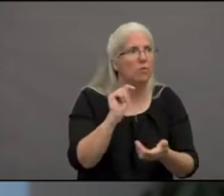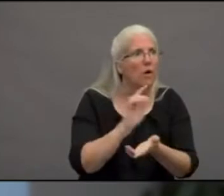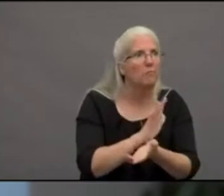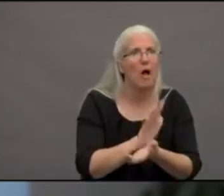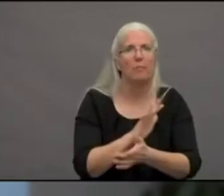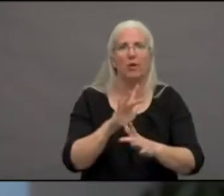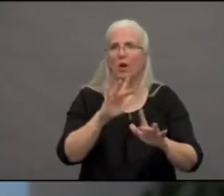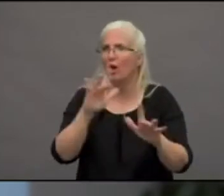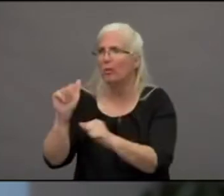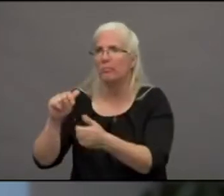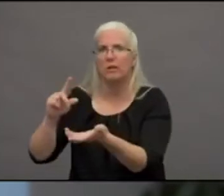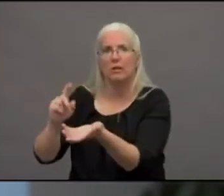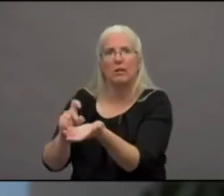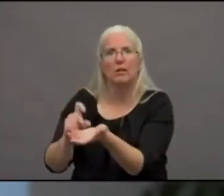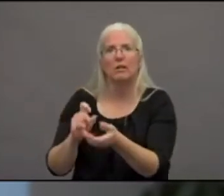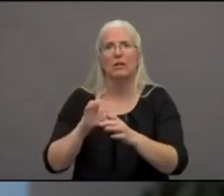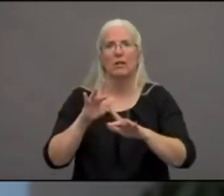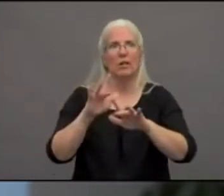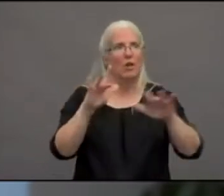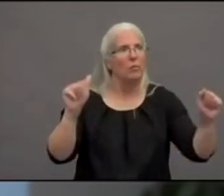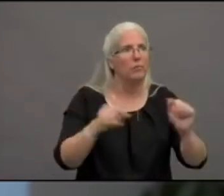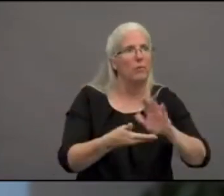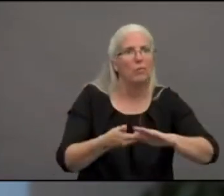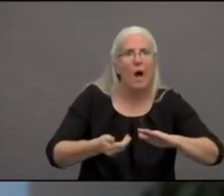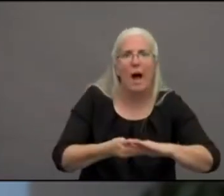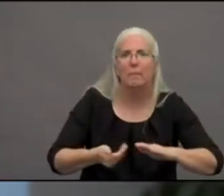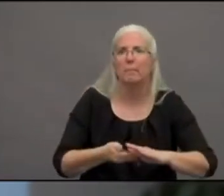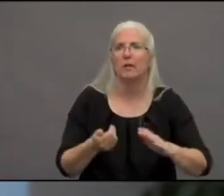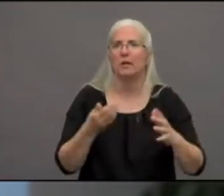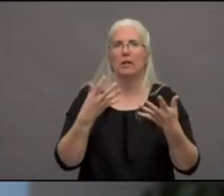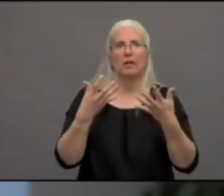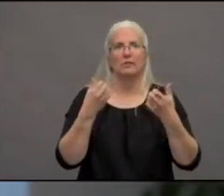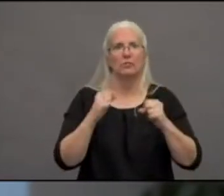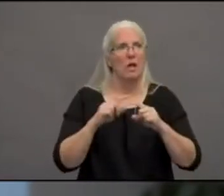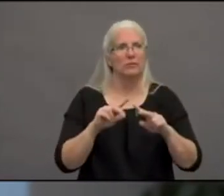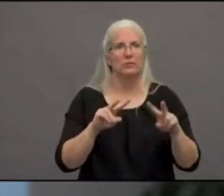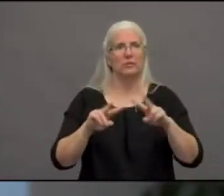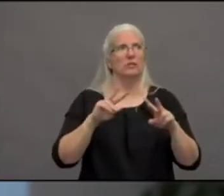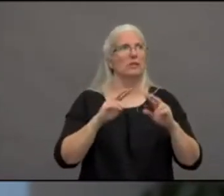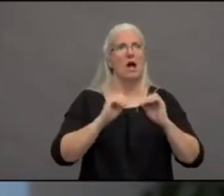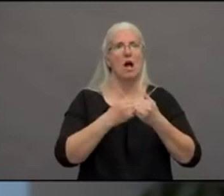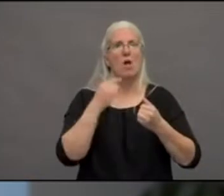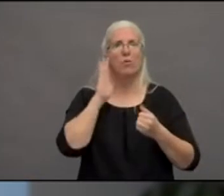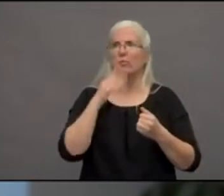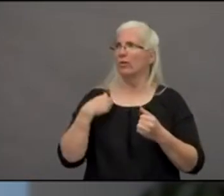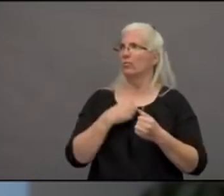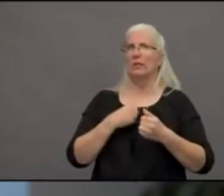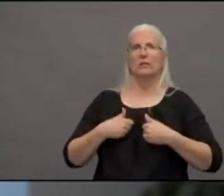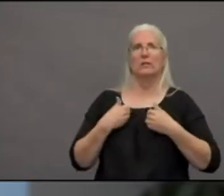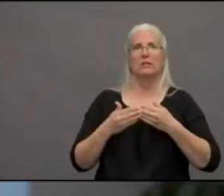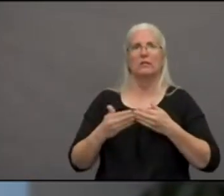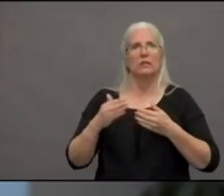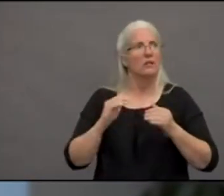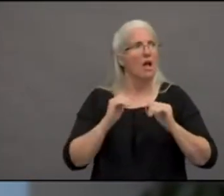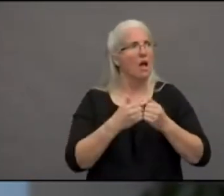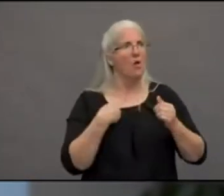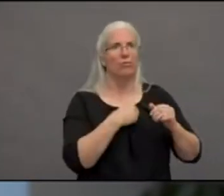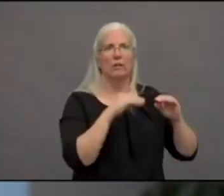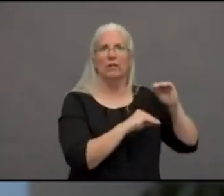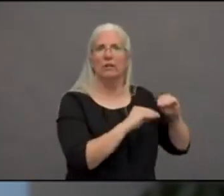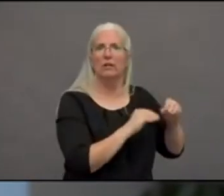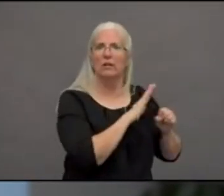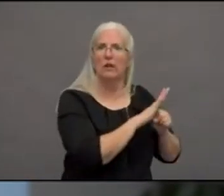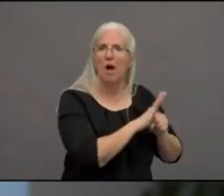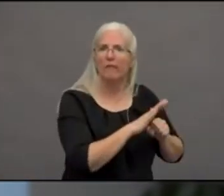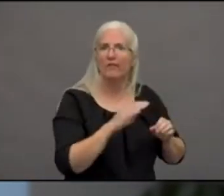sanitizing wipes and trying to get our pantries full. And that, if you will, is a stress response. It's a fight response